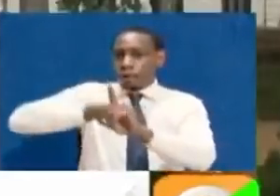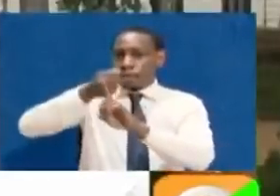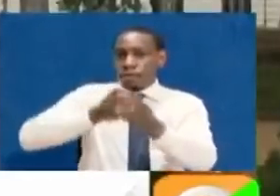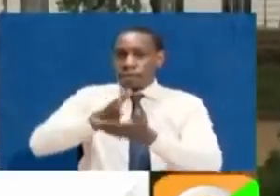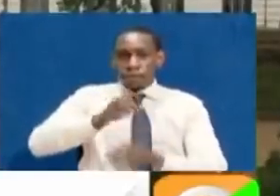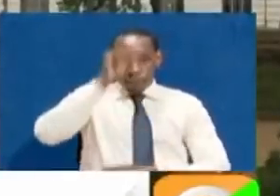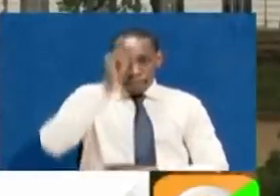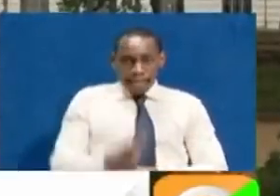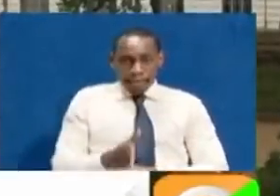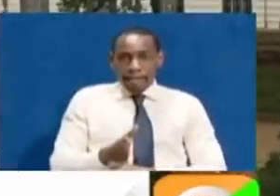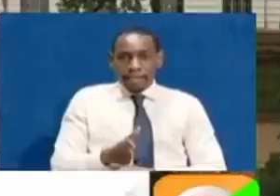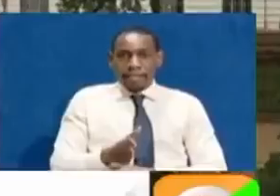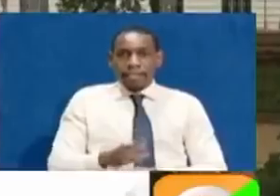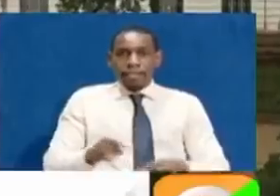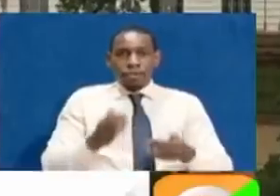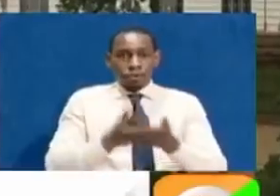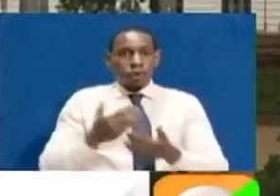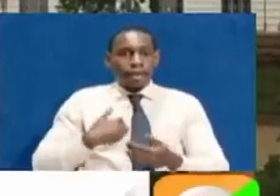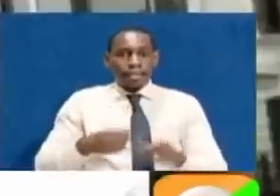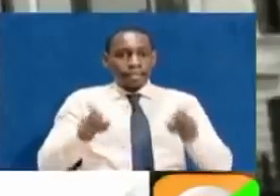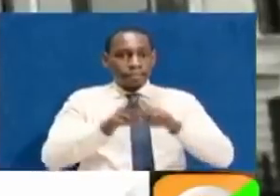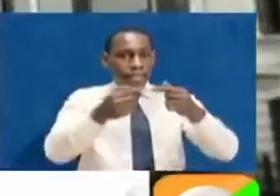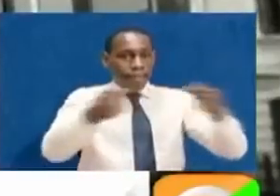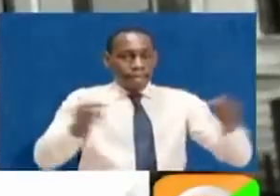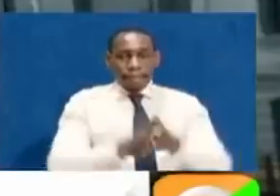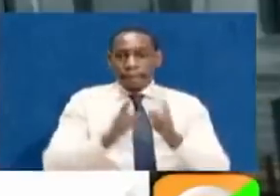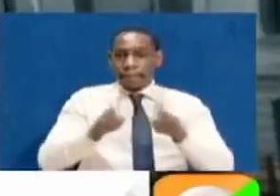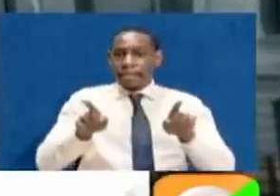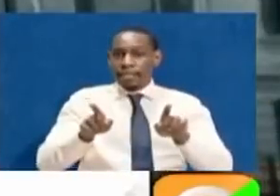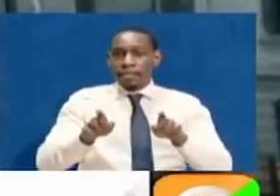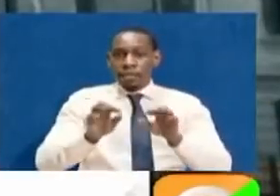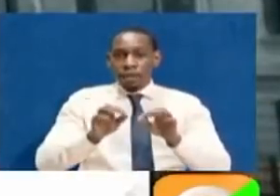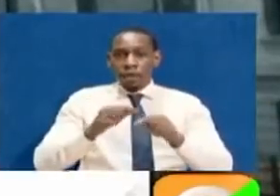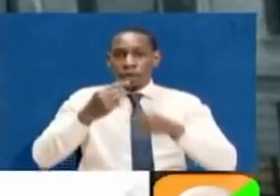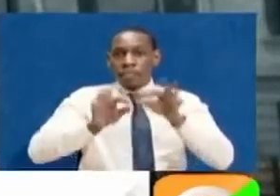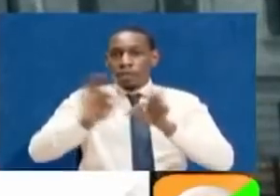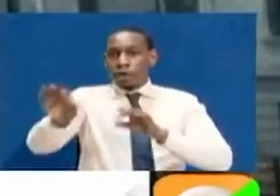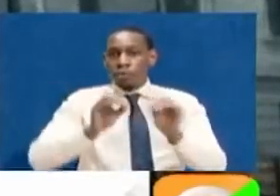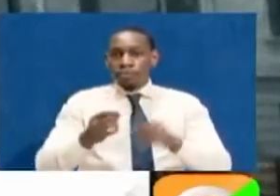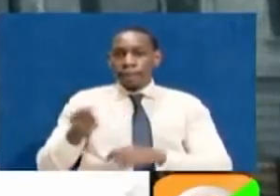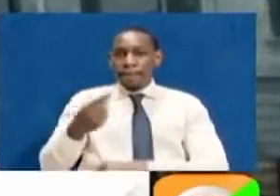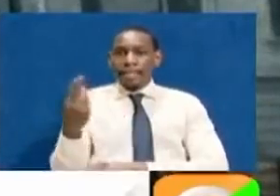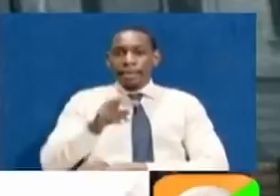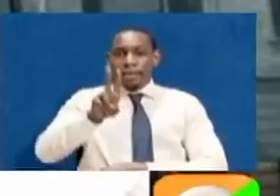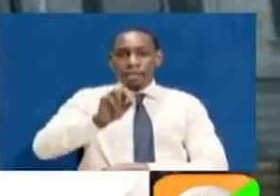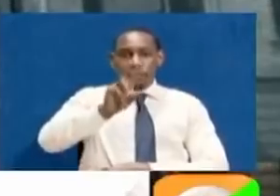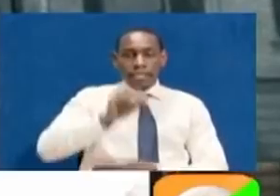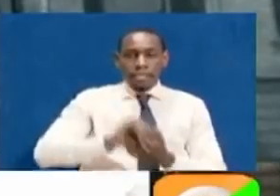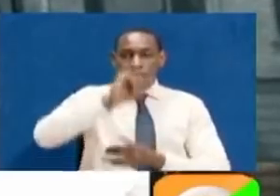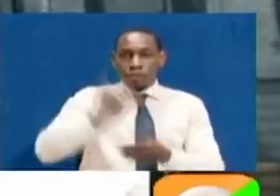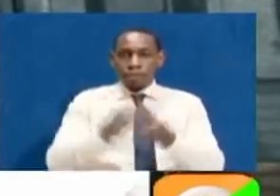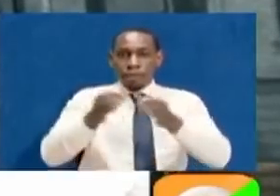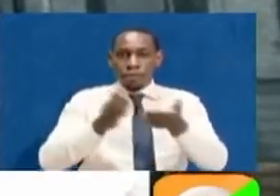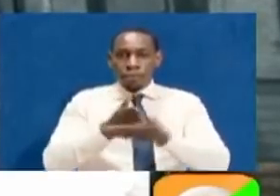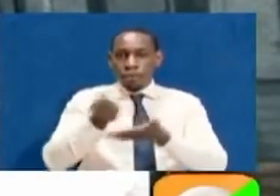by the governor, both of whom then had a common enemy. But that was not to last. In April 2020, the Jubilee Party,